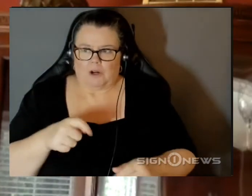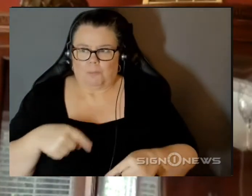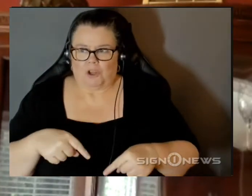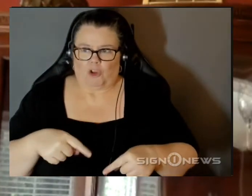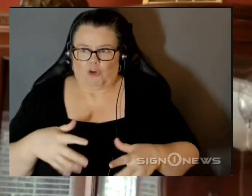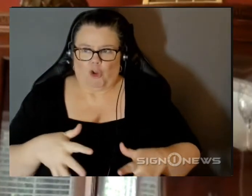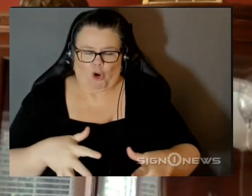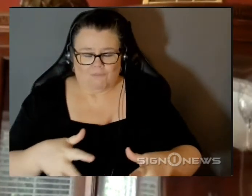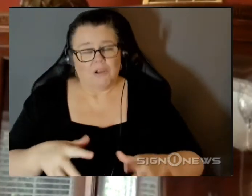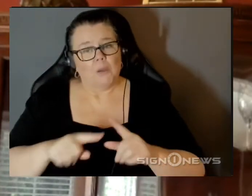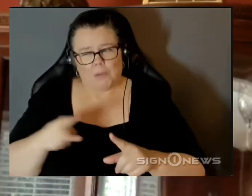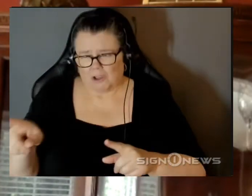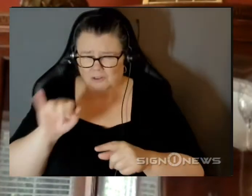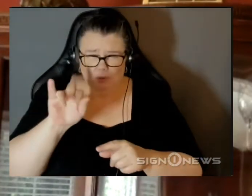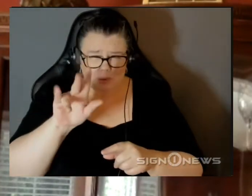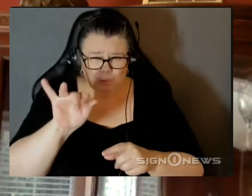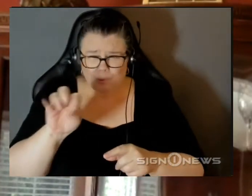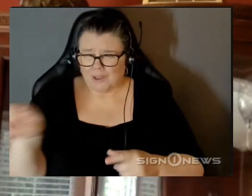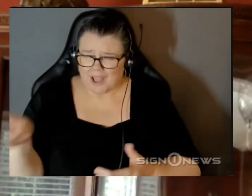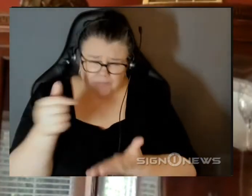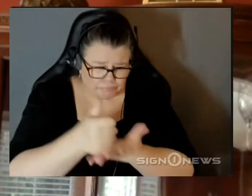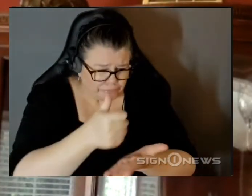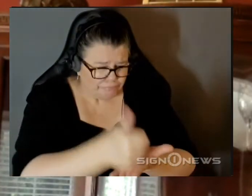And then she